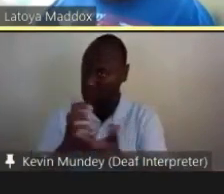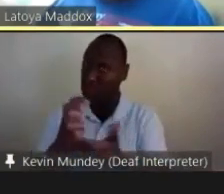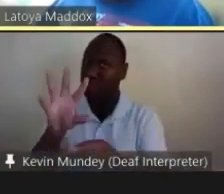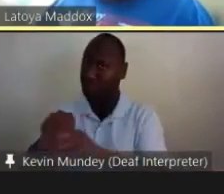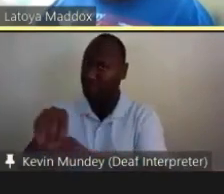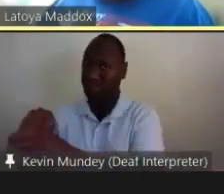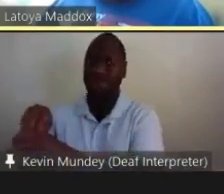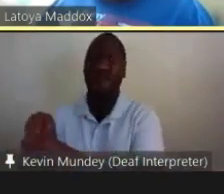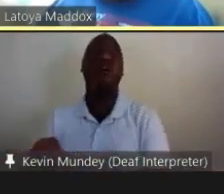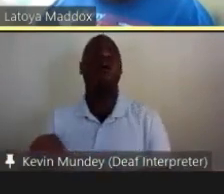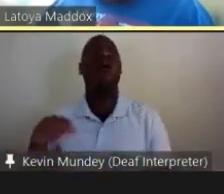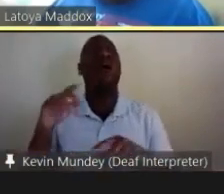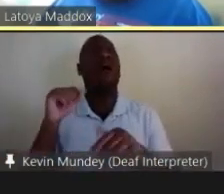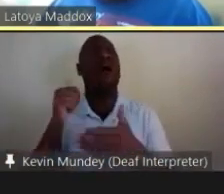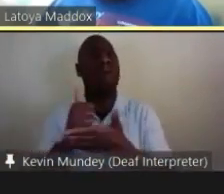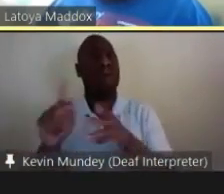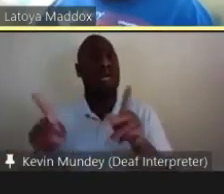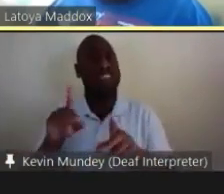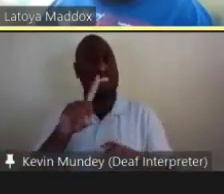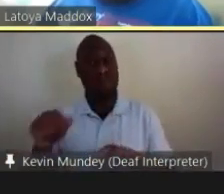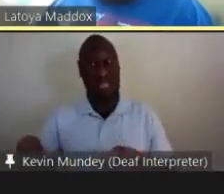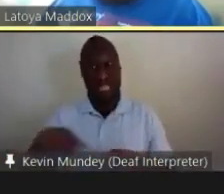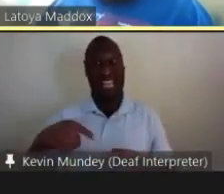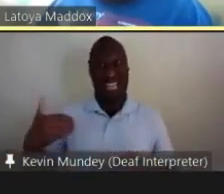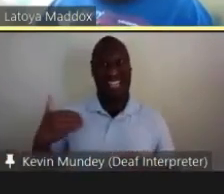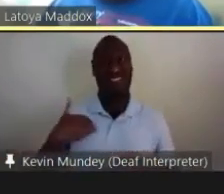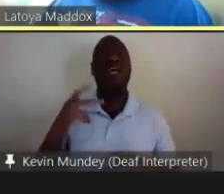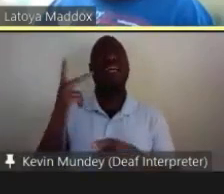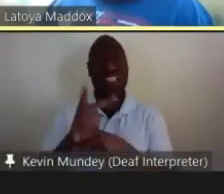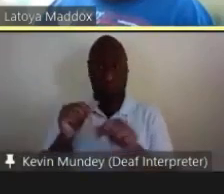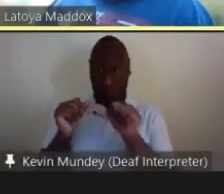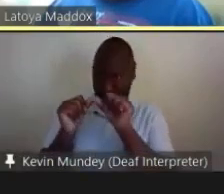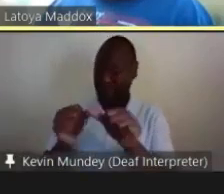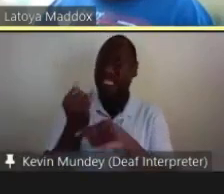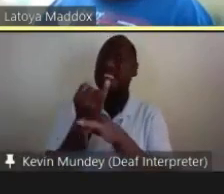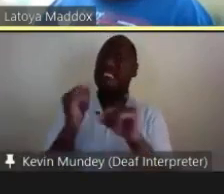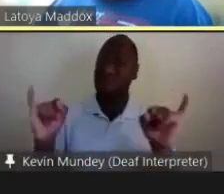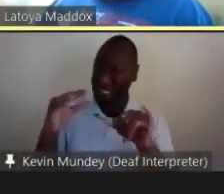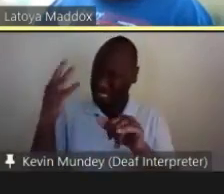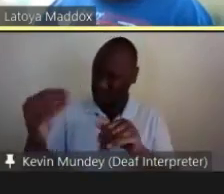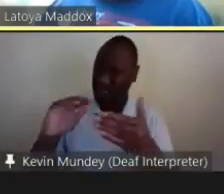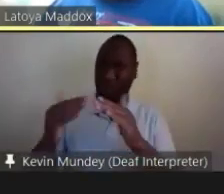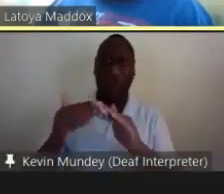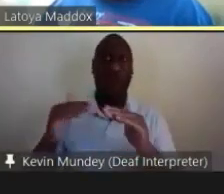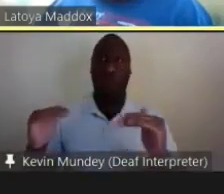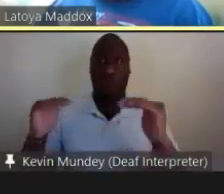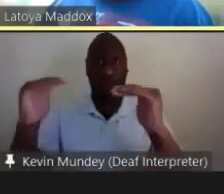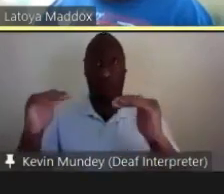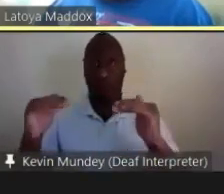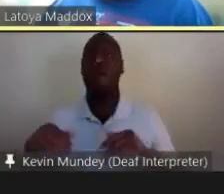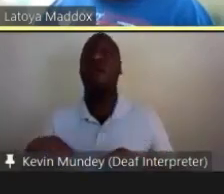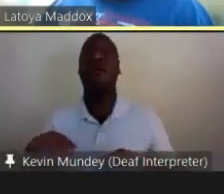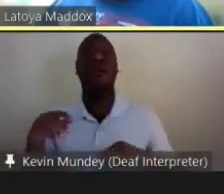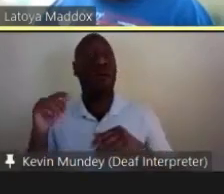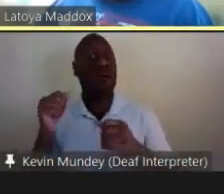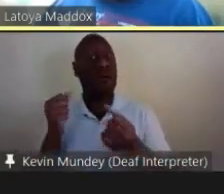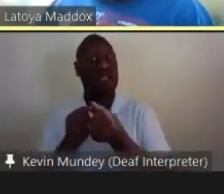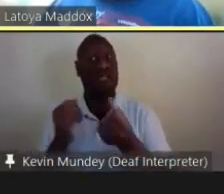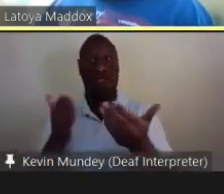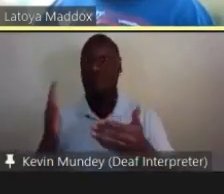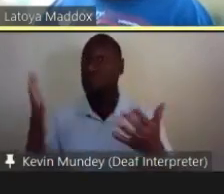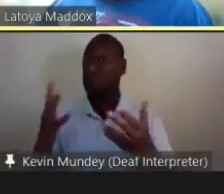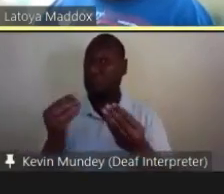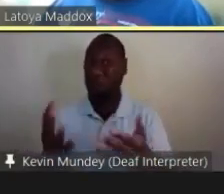people with disabilities independent in the community. Our 5 core services are information and